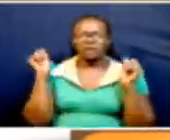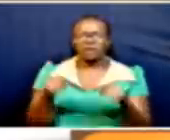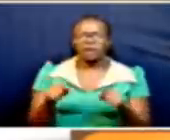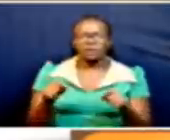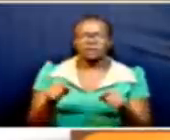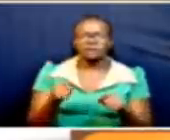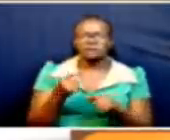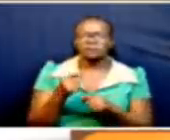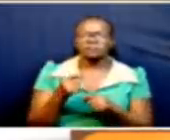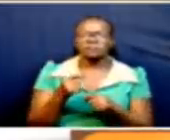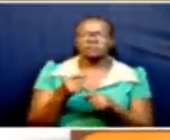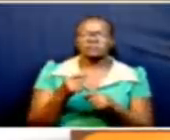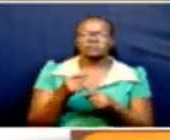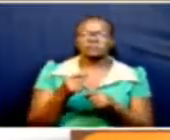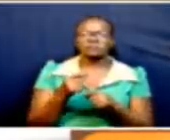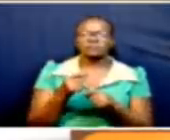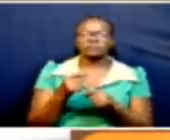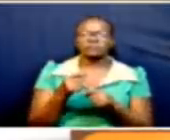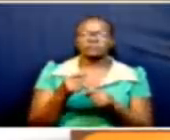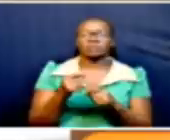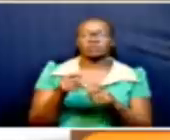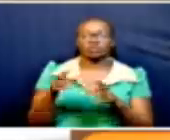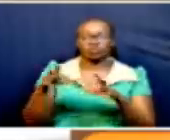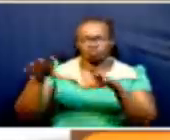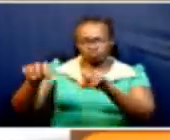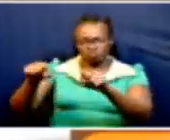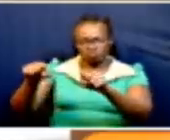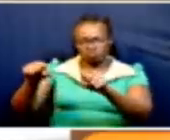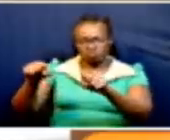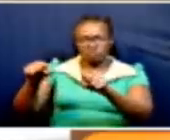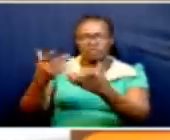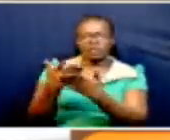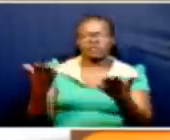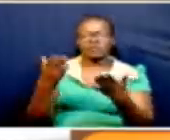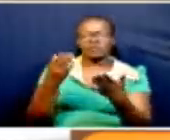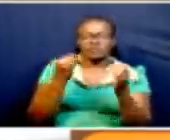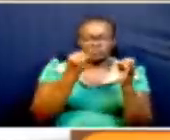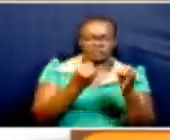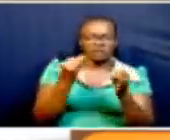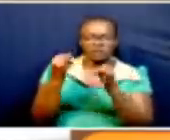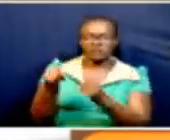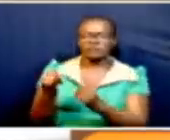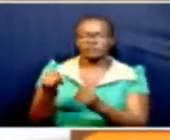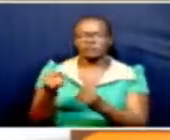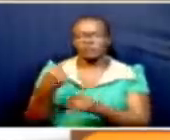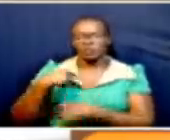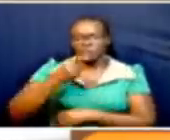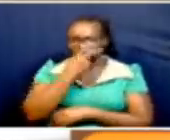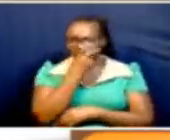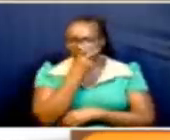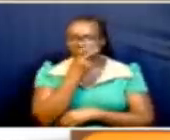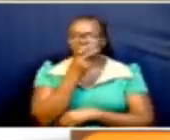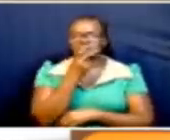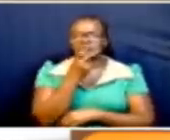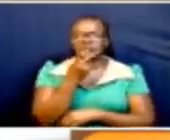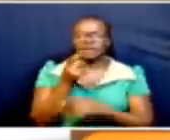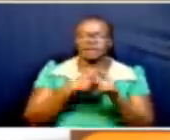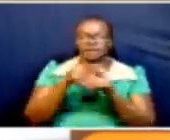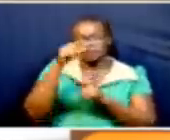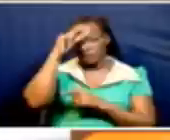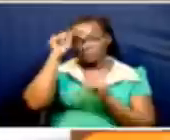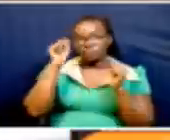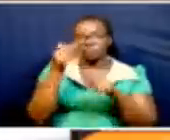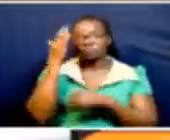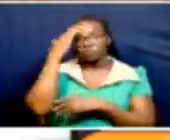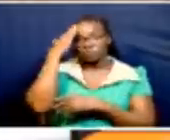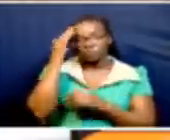we can seize properties of certain individuals that we are suspecting, and the government can know these people who are corrupt. Including because yourself, they